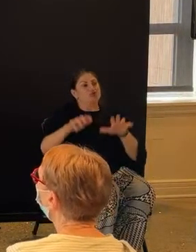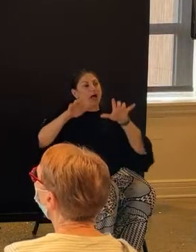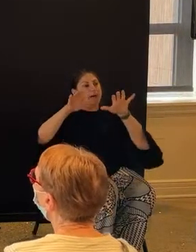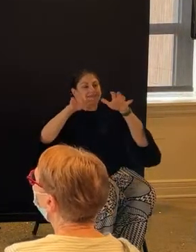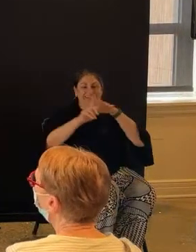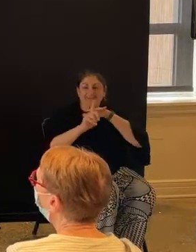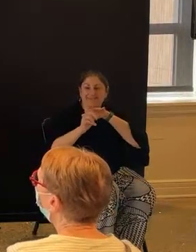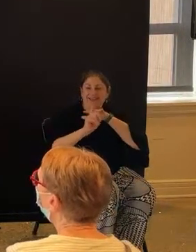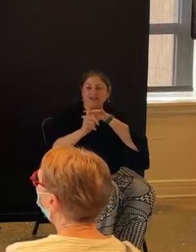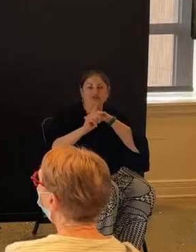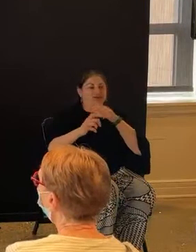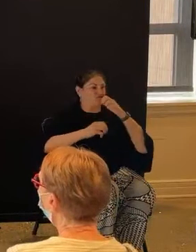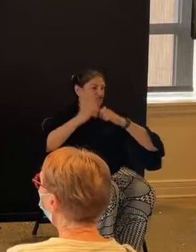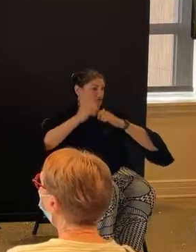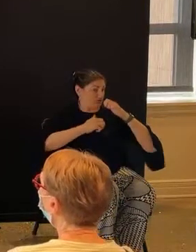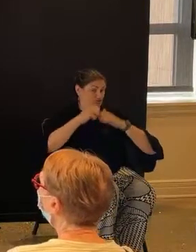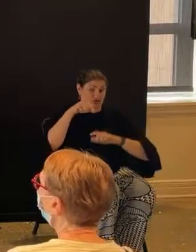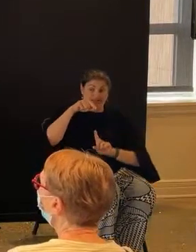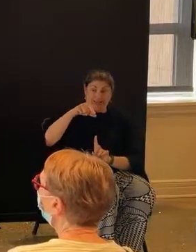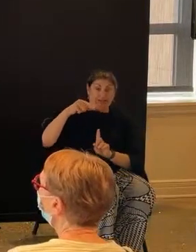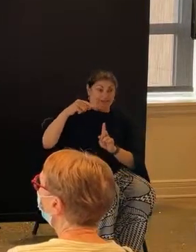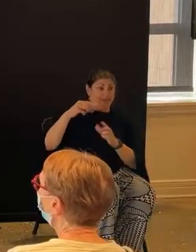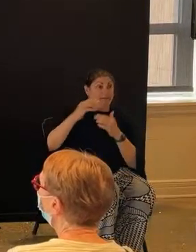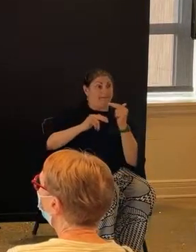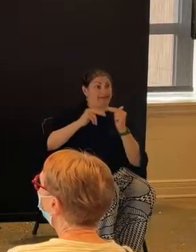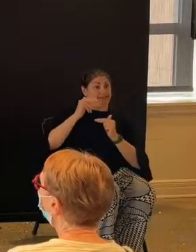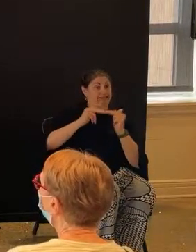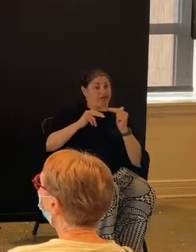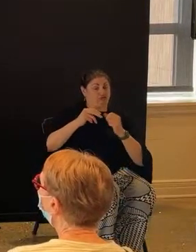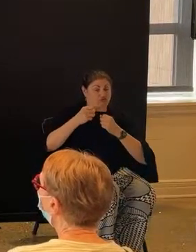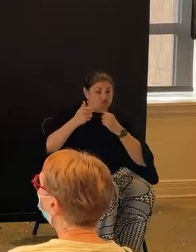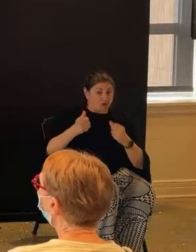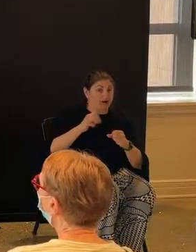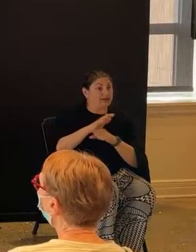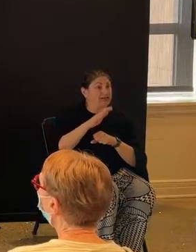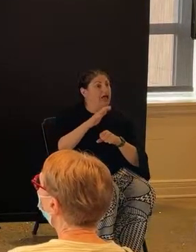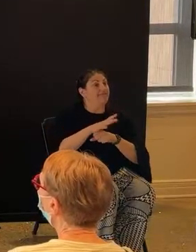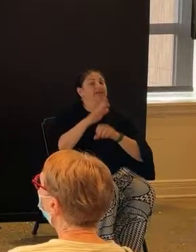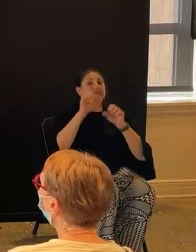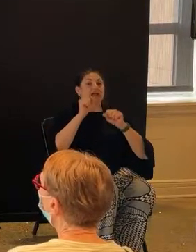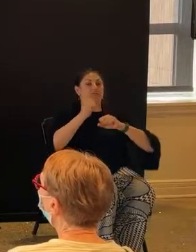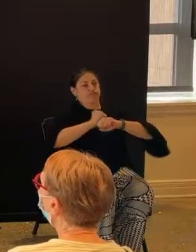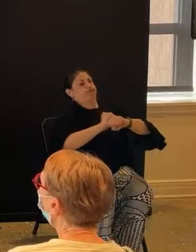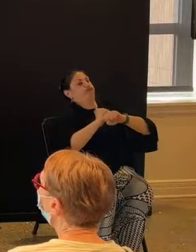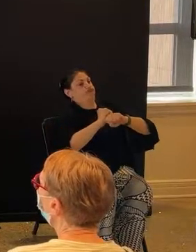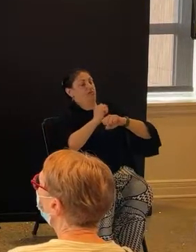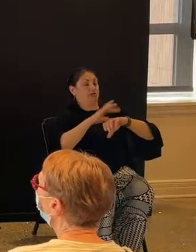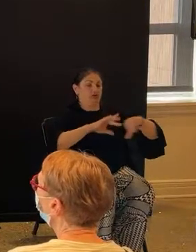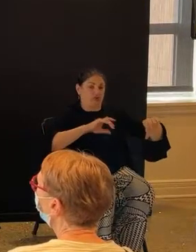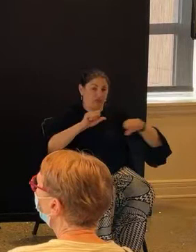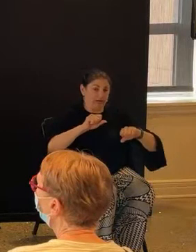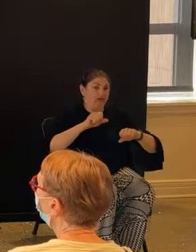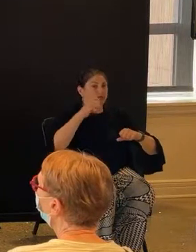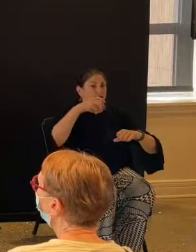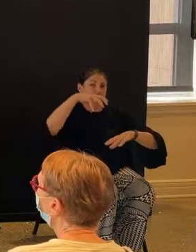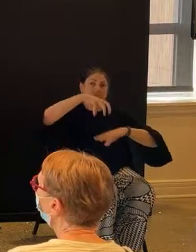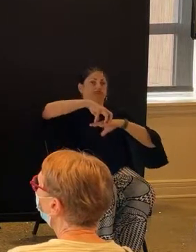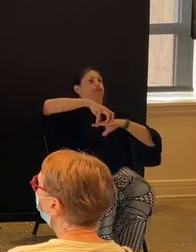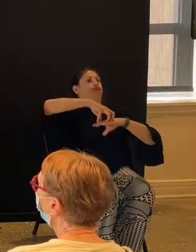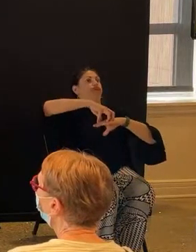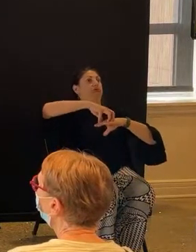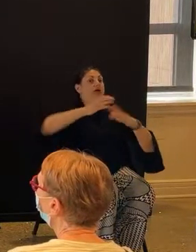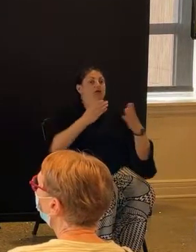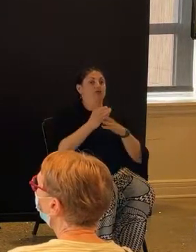so the gym building was designed to be strong enough to withstand the earthquake, strong enough to stand through the